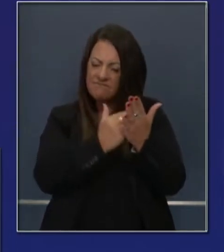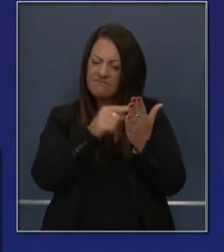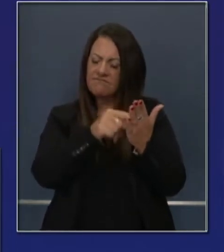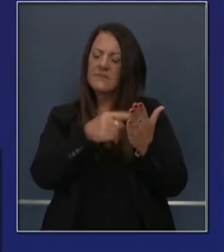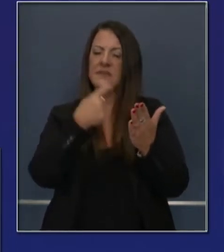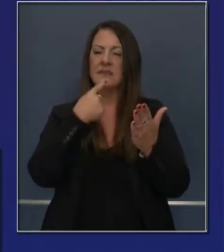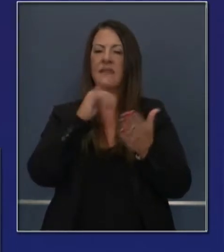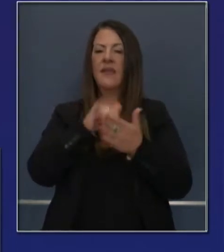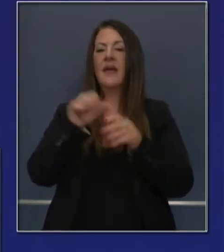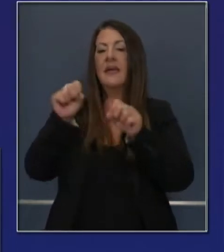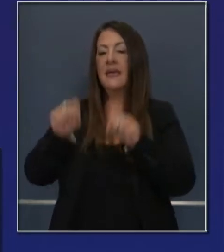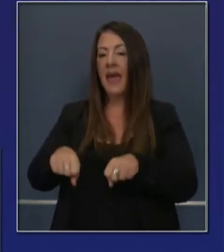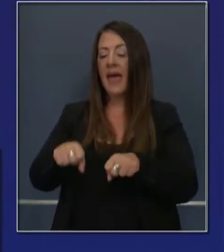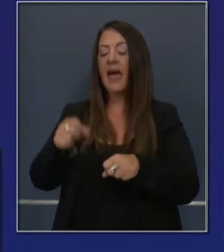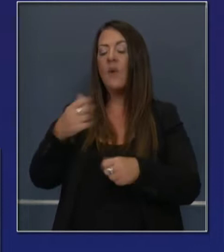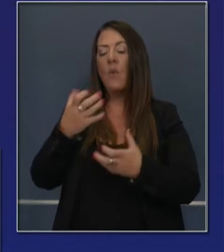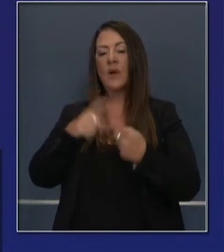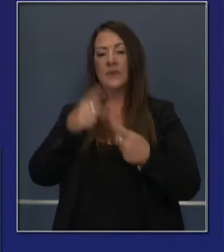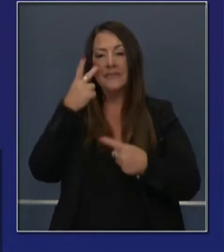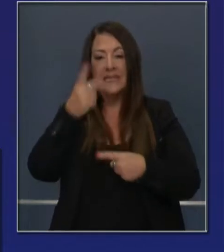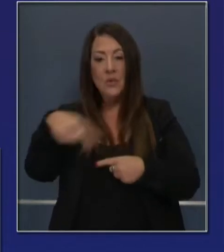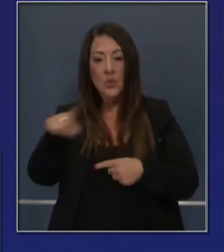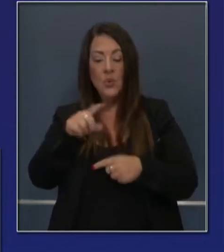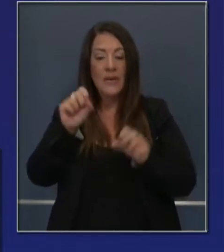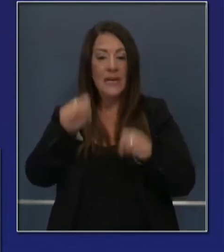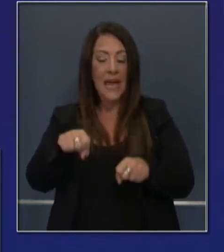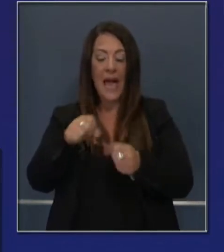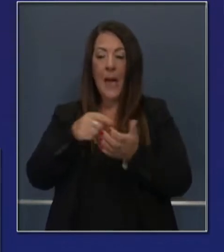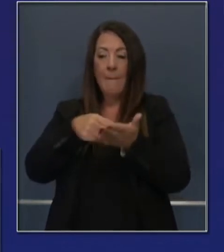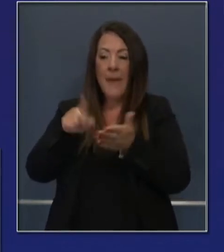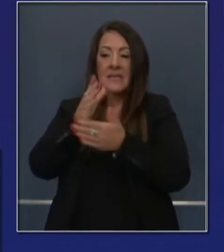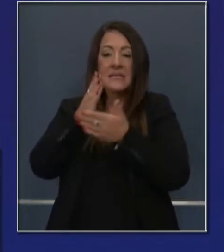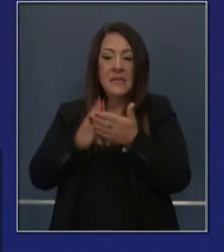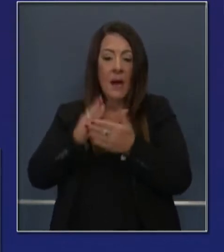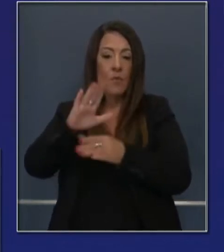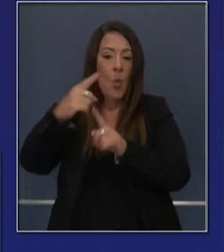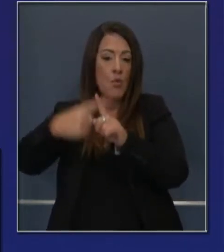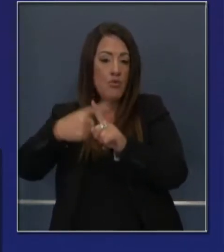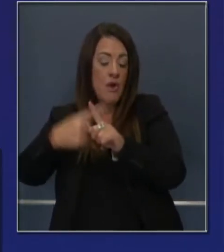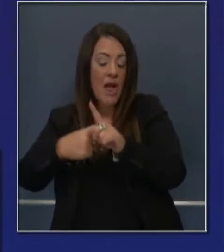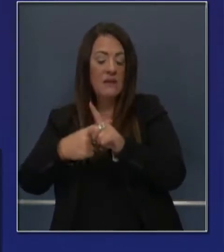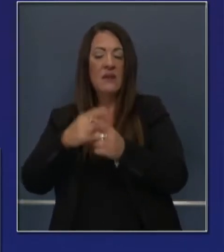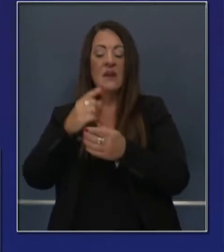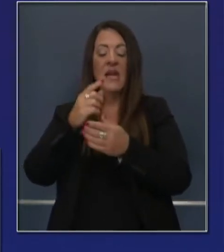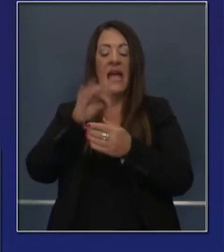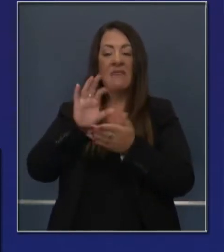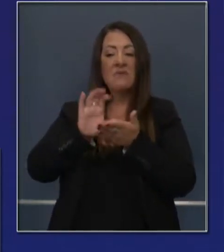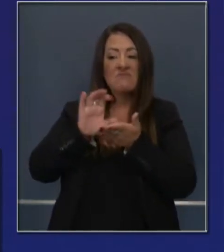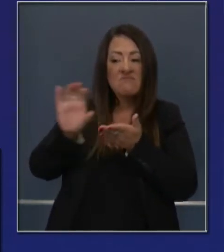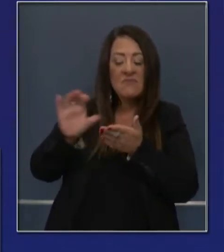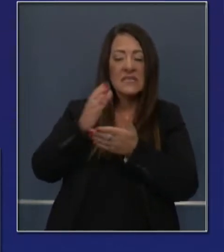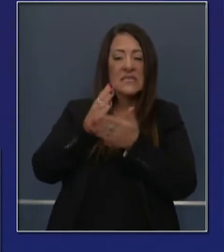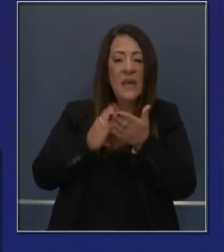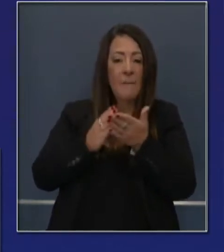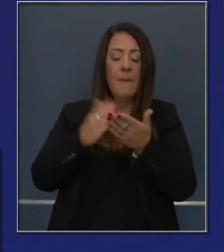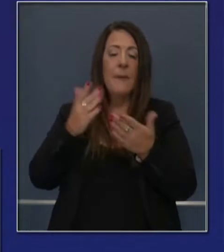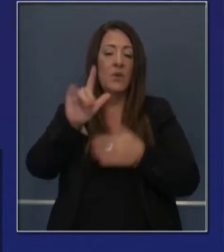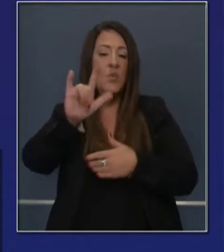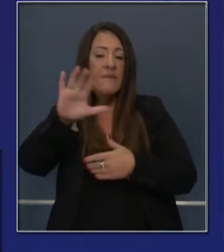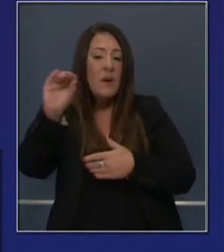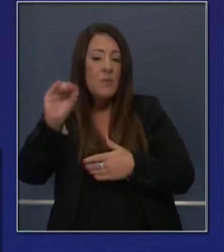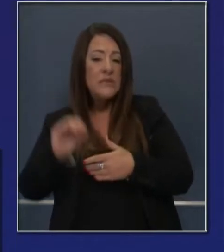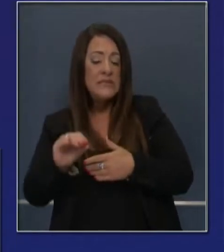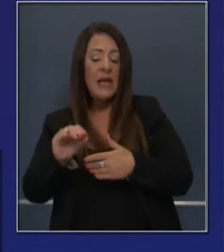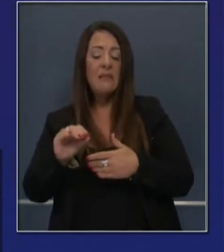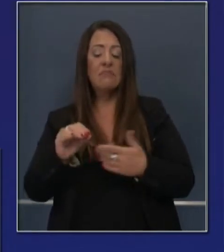that can, we would like to see them make partial rent payments over the next number of months, roughly 25%